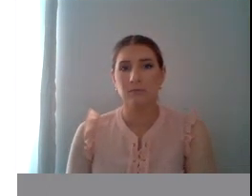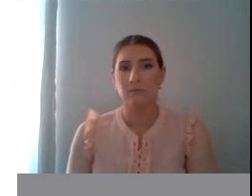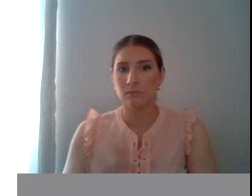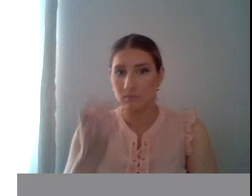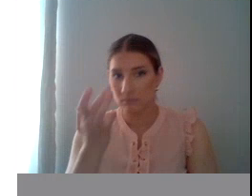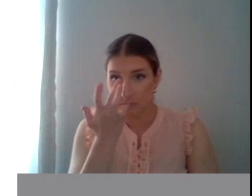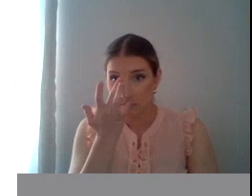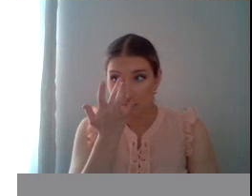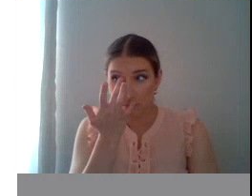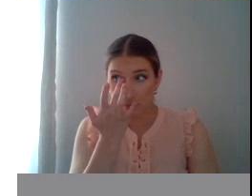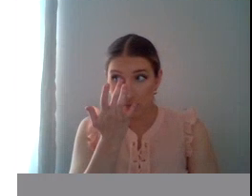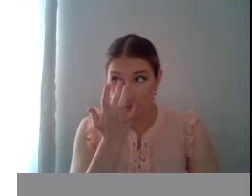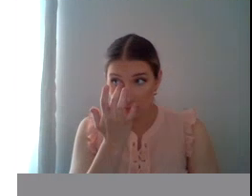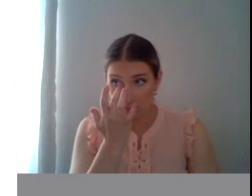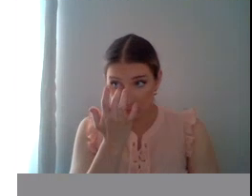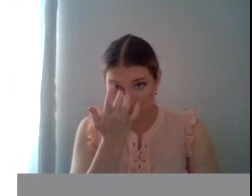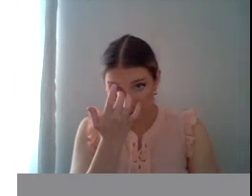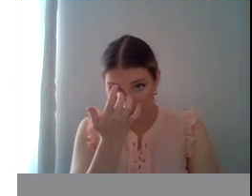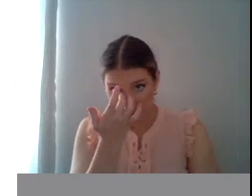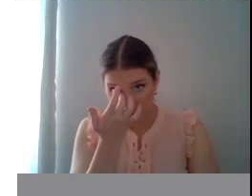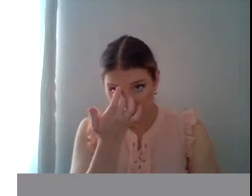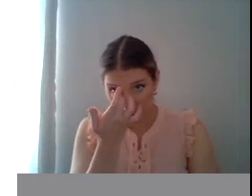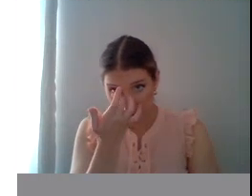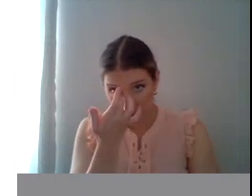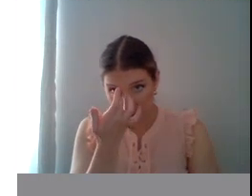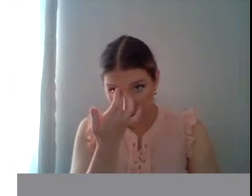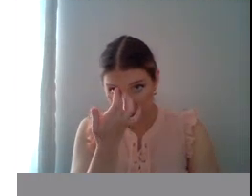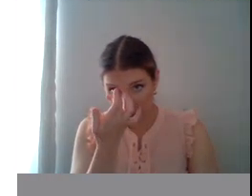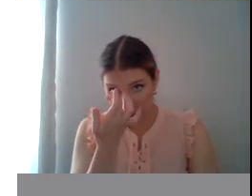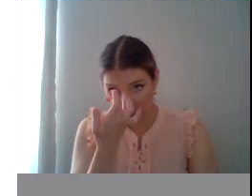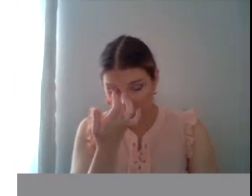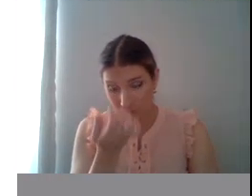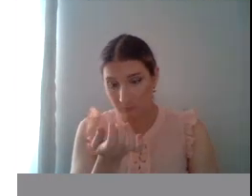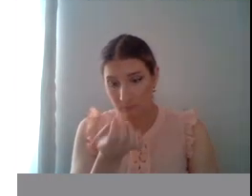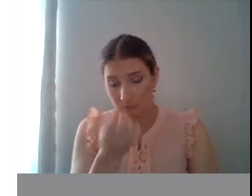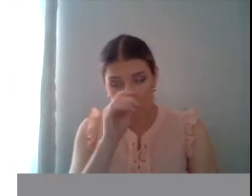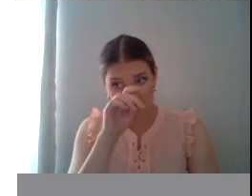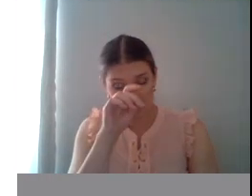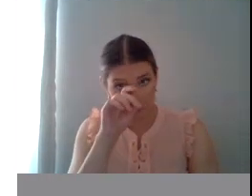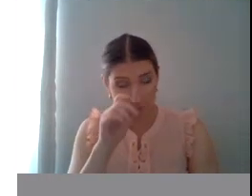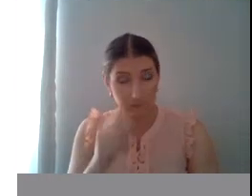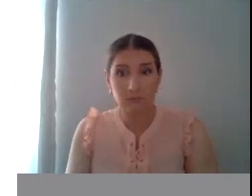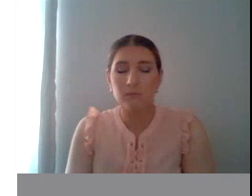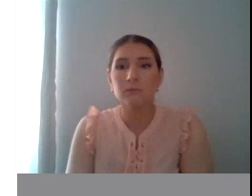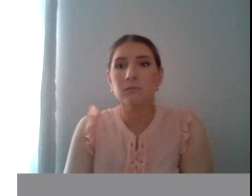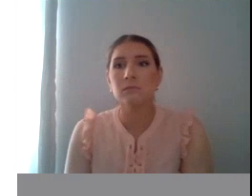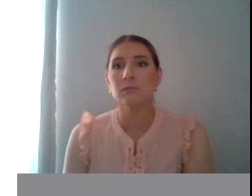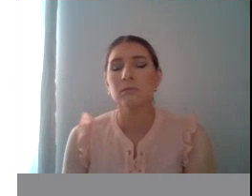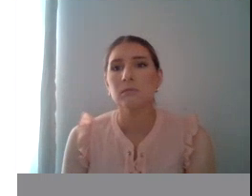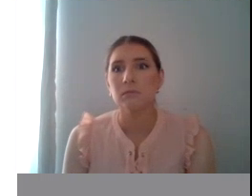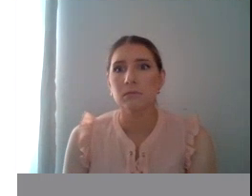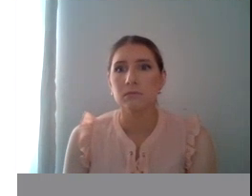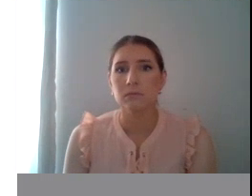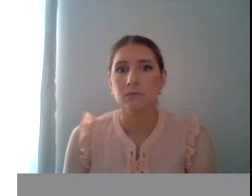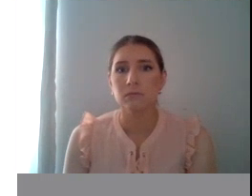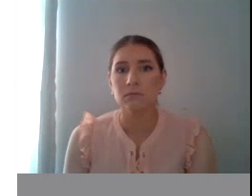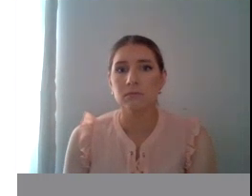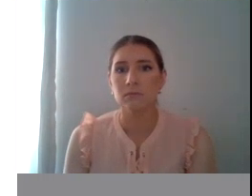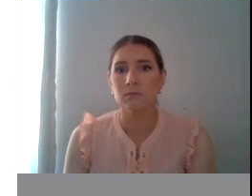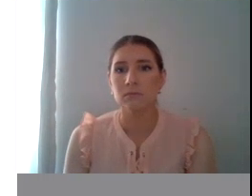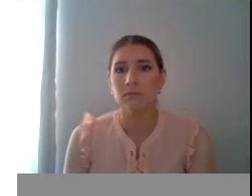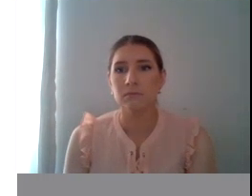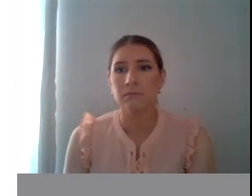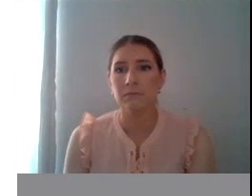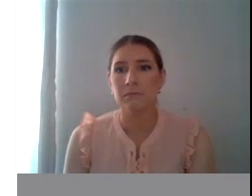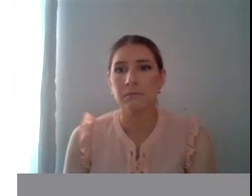are given these counseling services, or they are being provided with this, patches, they would really stop smoking. So that was kind